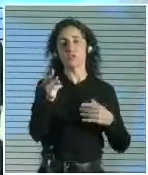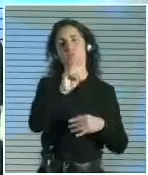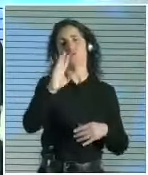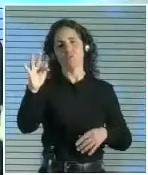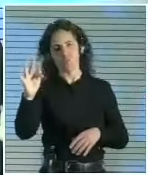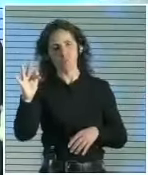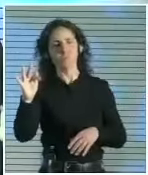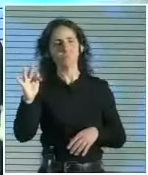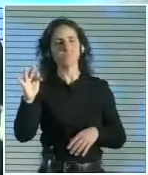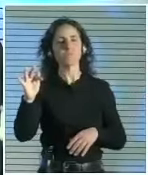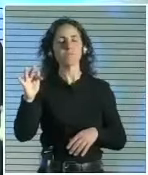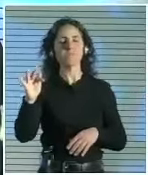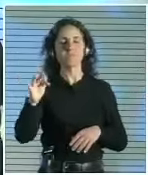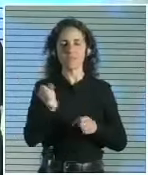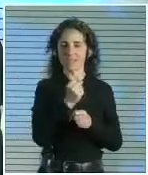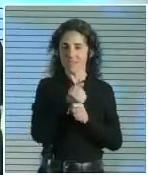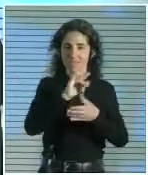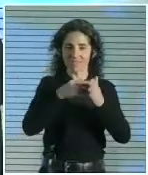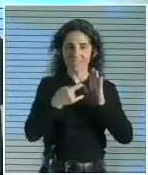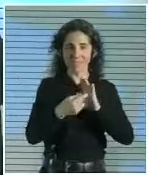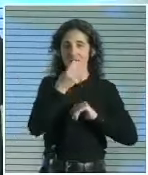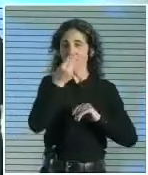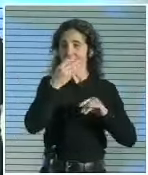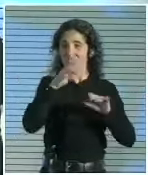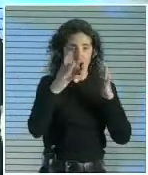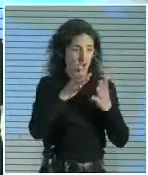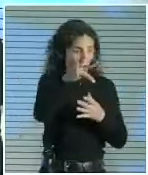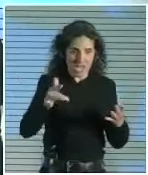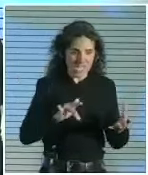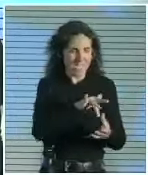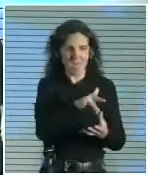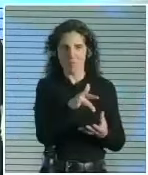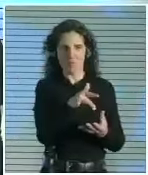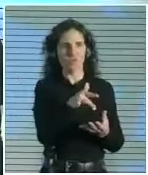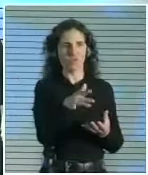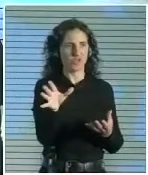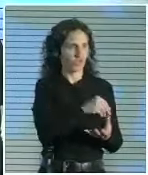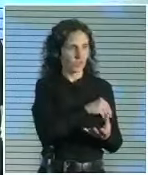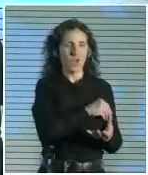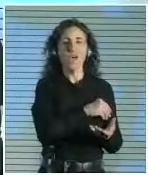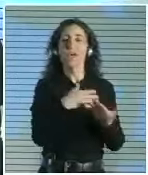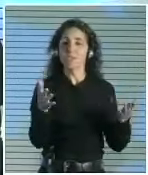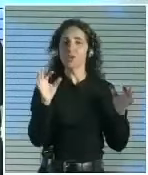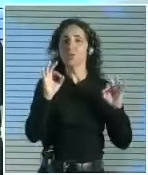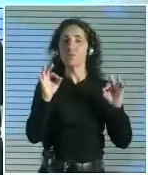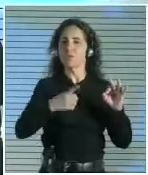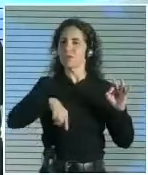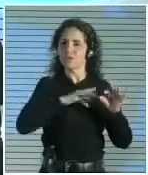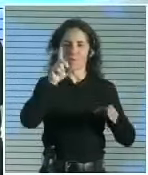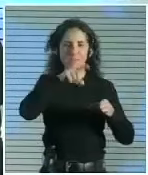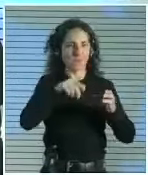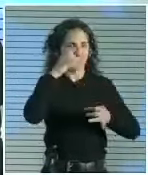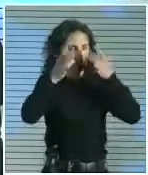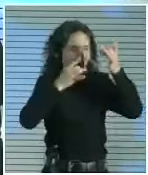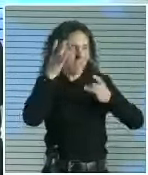hadn't been stated as such. So when we came to the table, we were looking at some of the first systemic data on